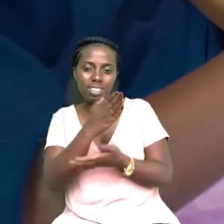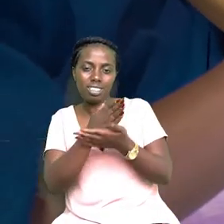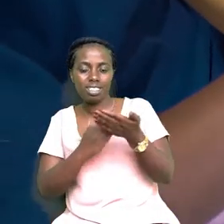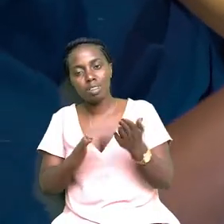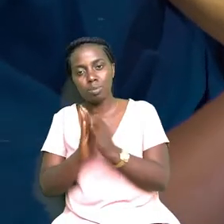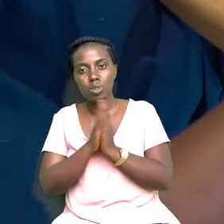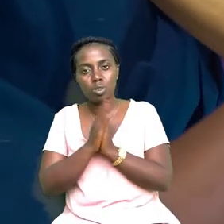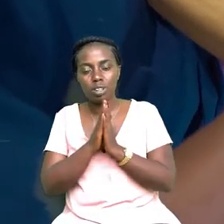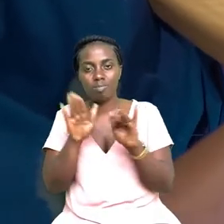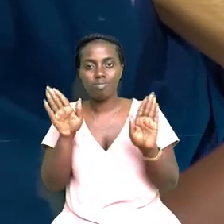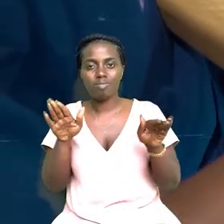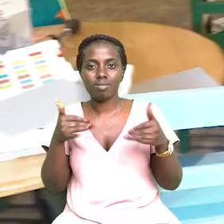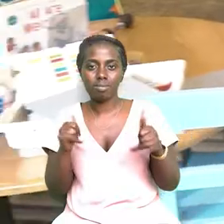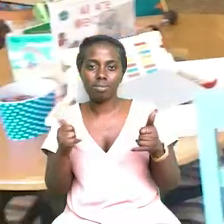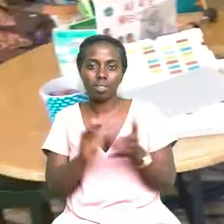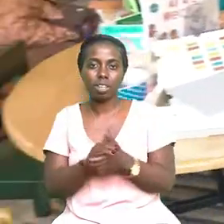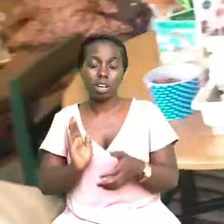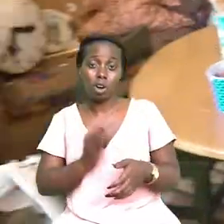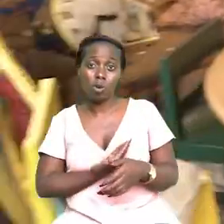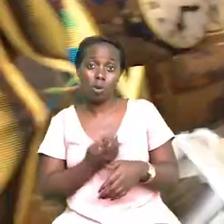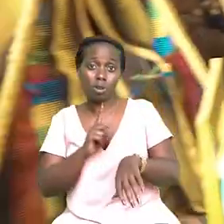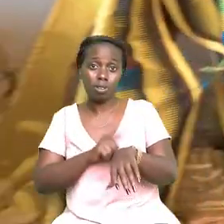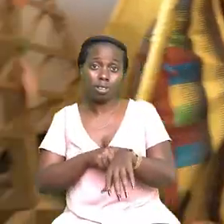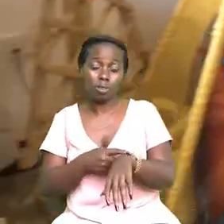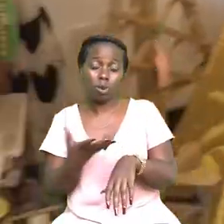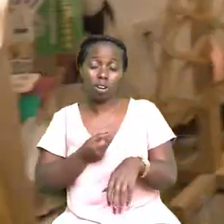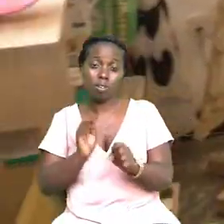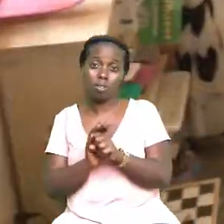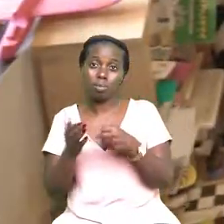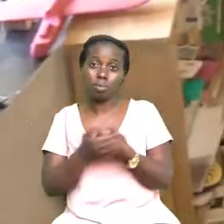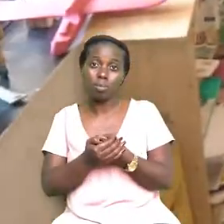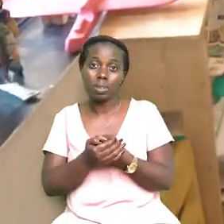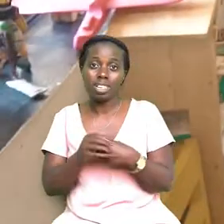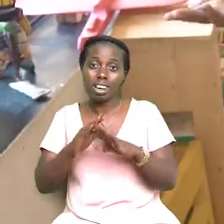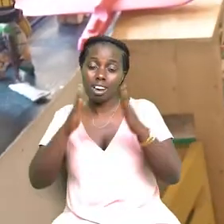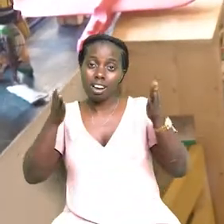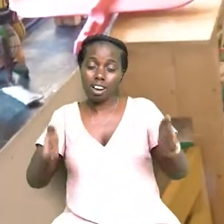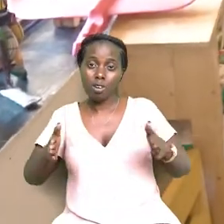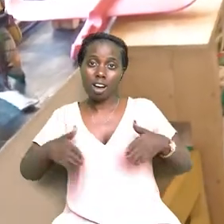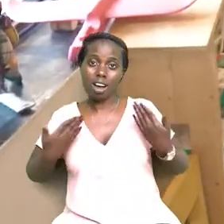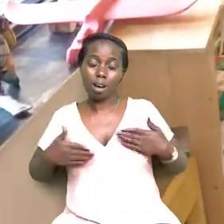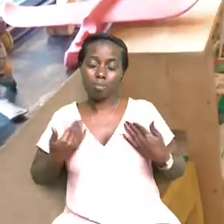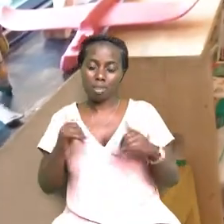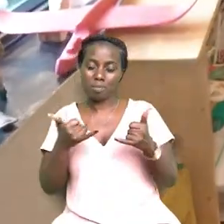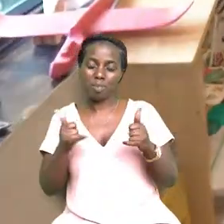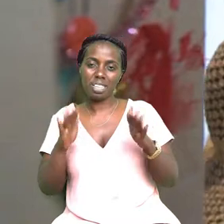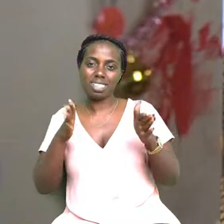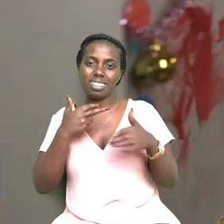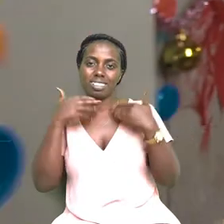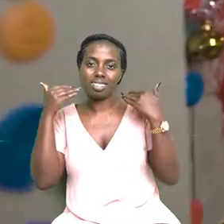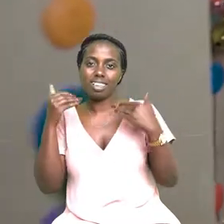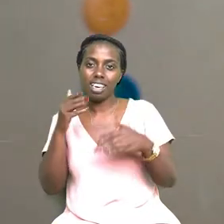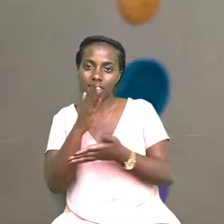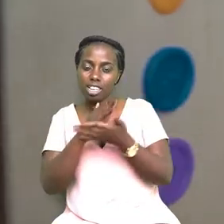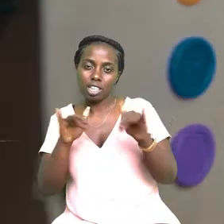storytelling puppets. With our summer intern, we had made colorful, happy puppets. Each